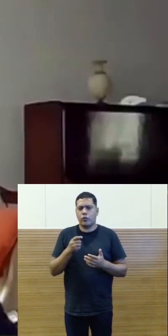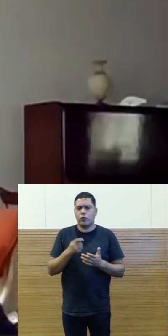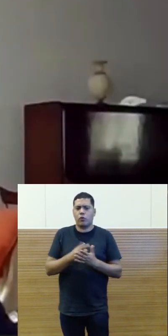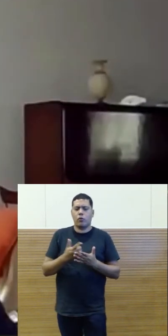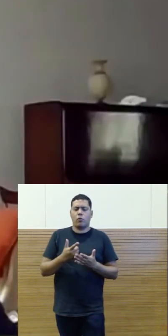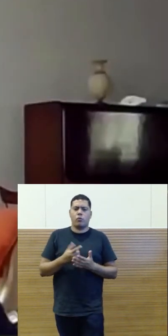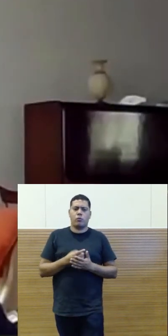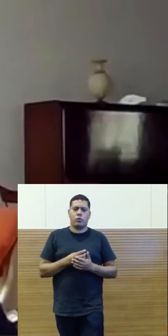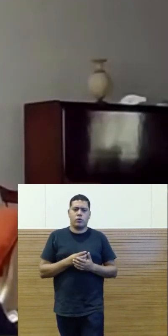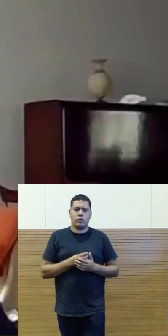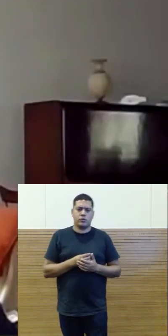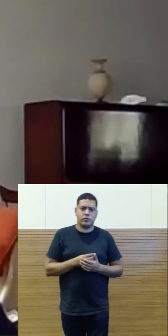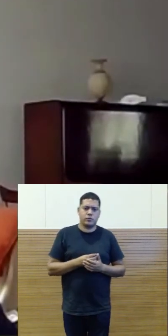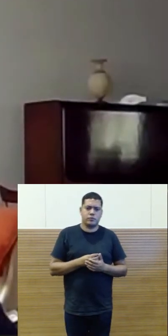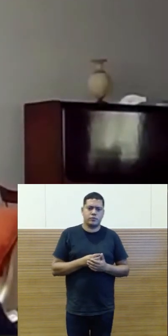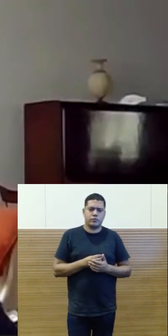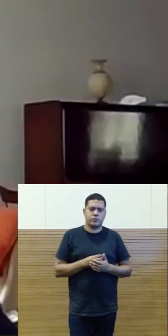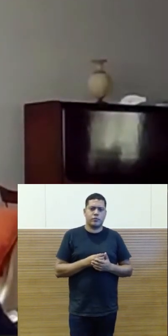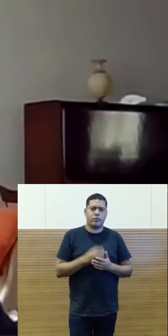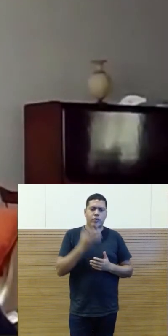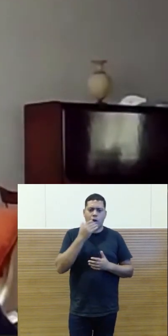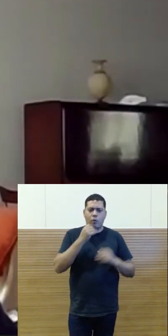with a